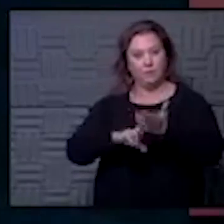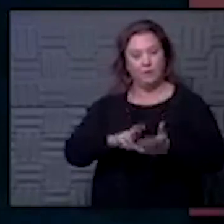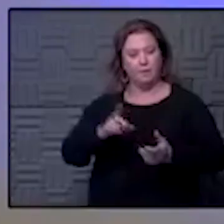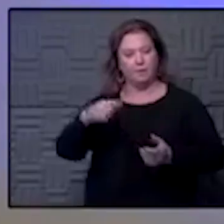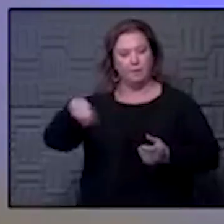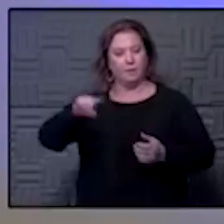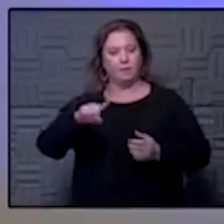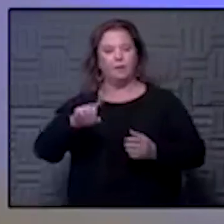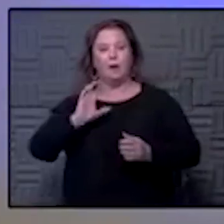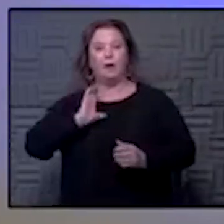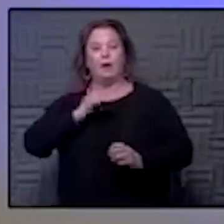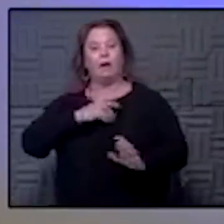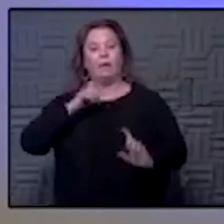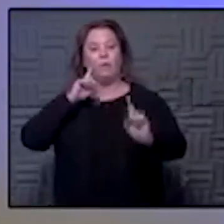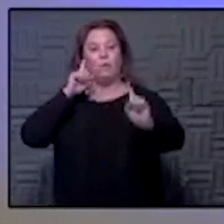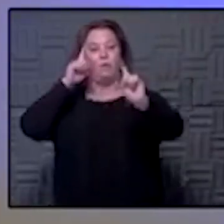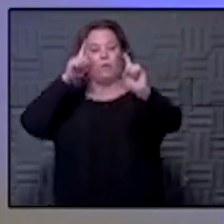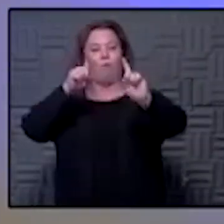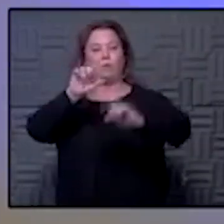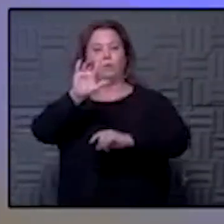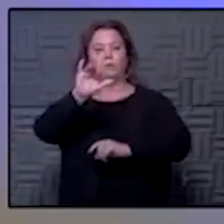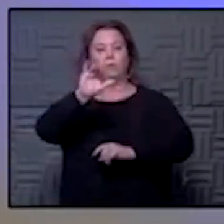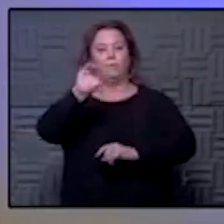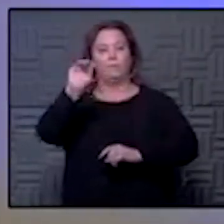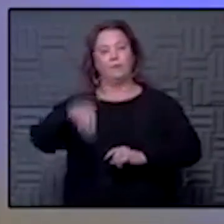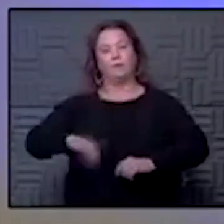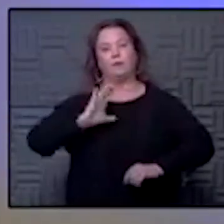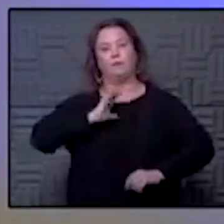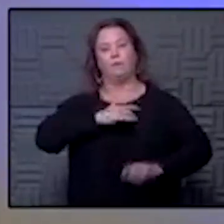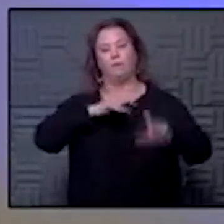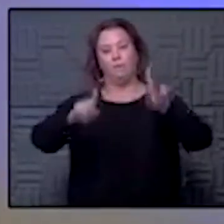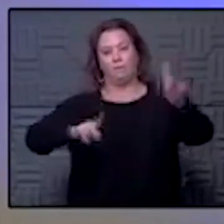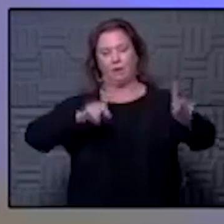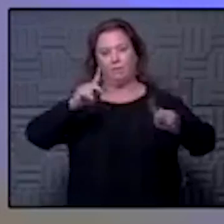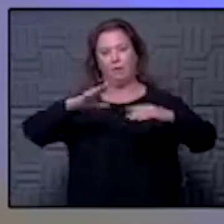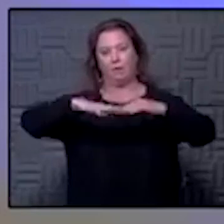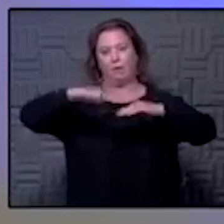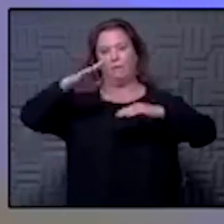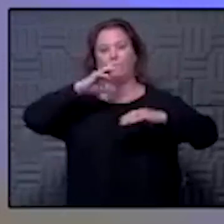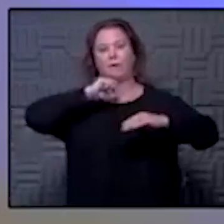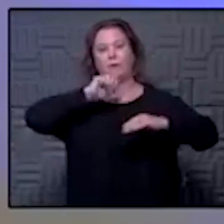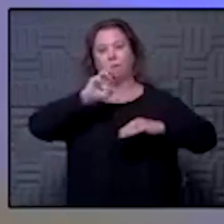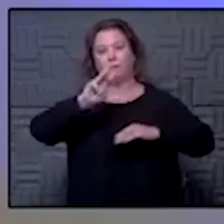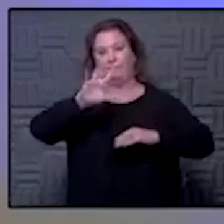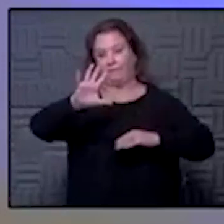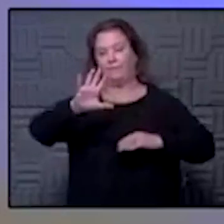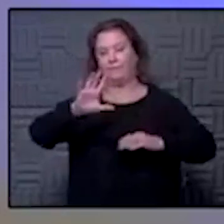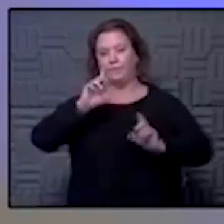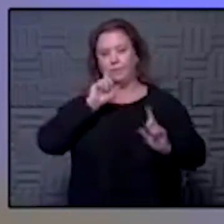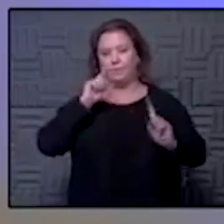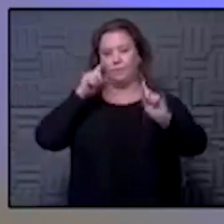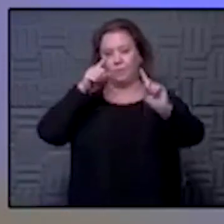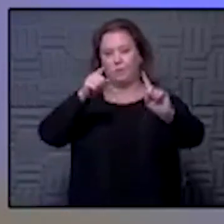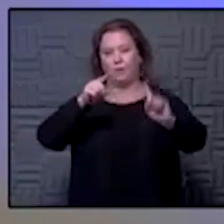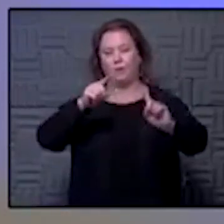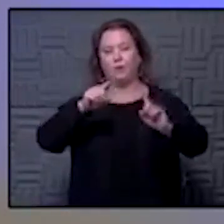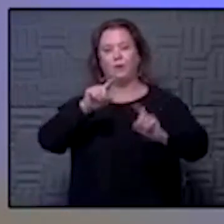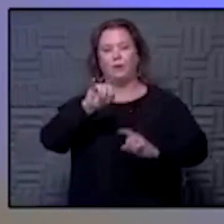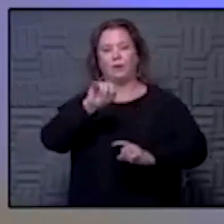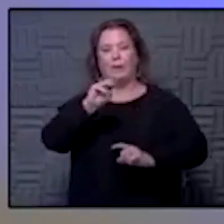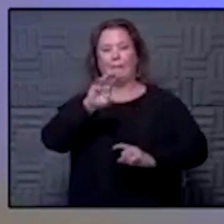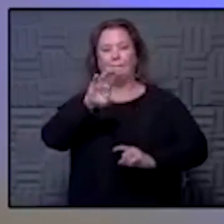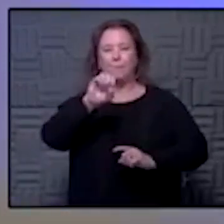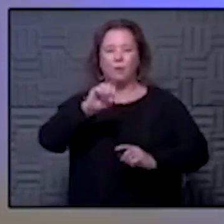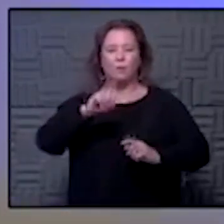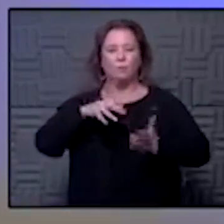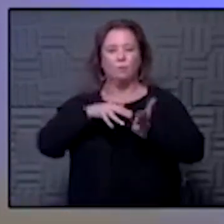Yeah, our goal is to enroll at least 25% of our participants over the age of 65. Immune compromise really